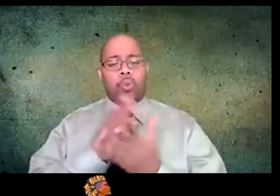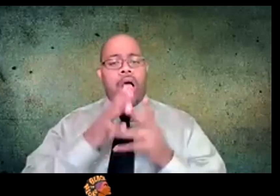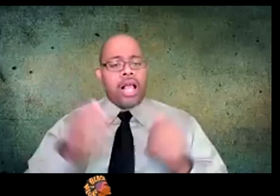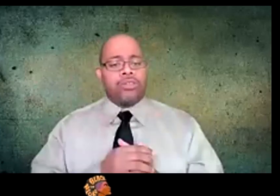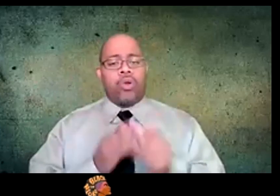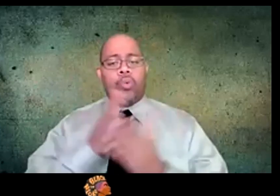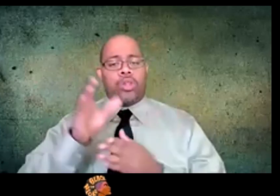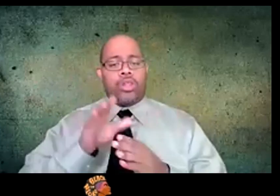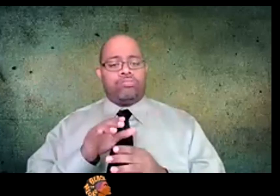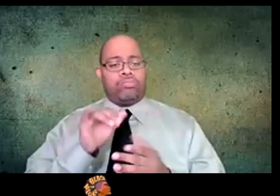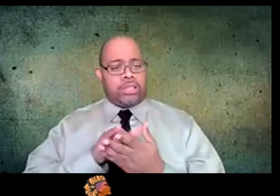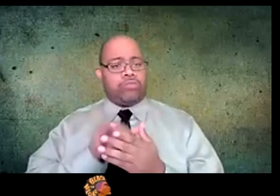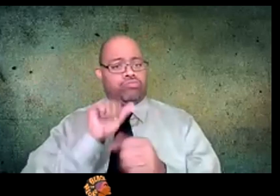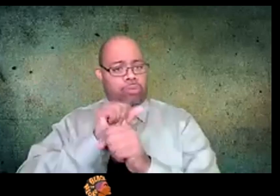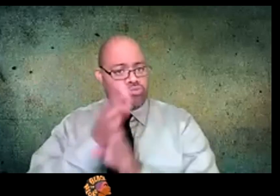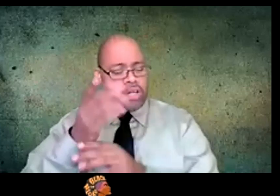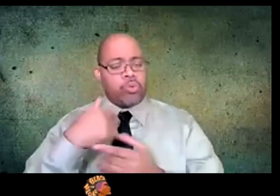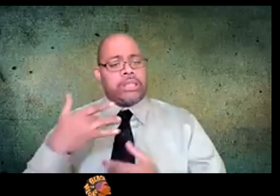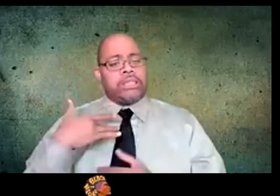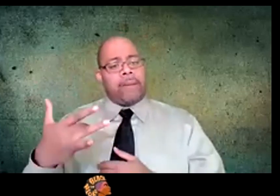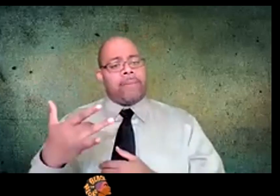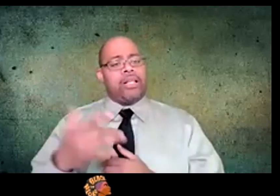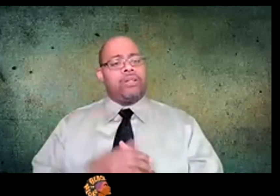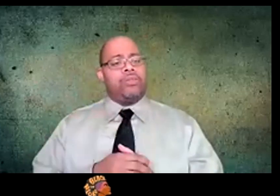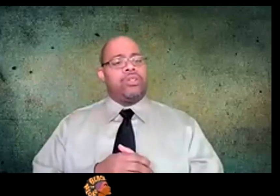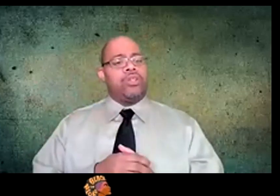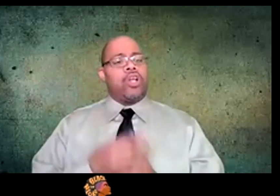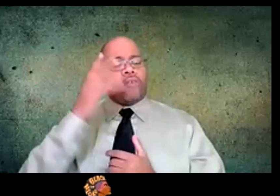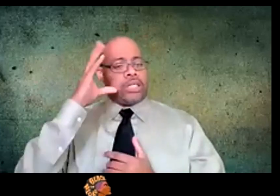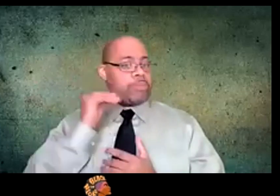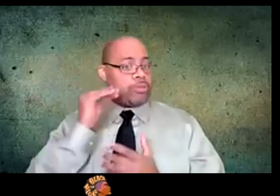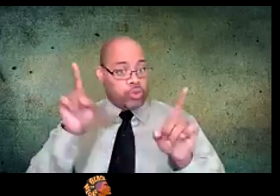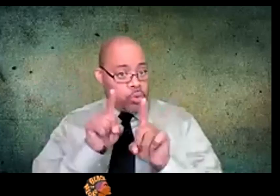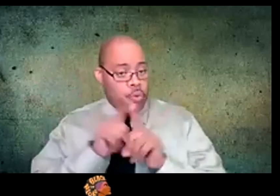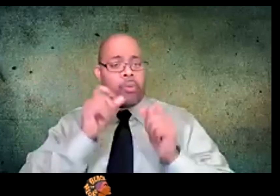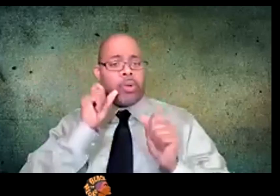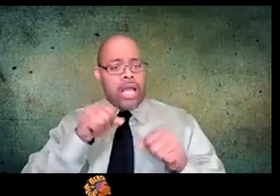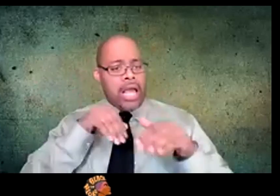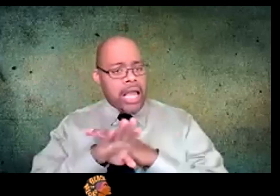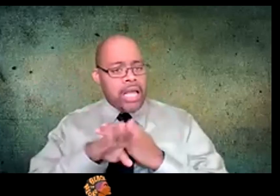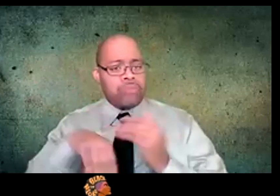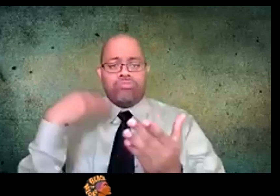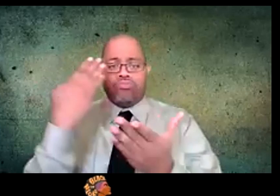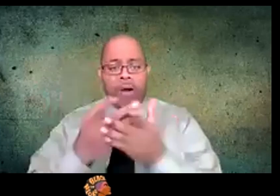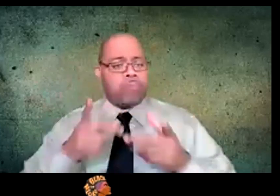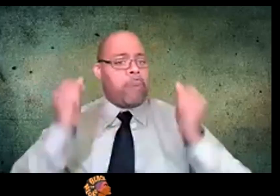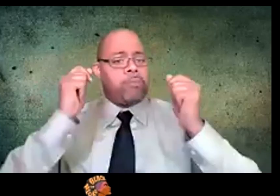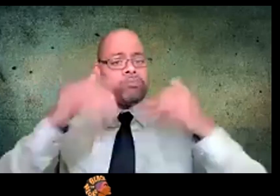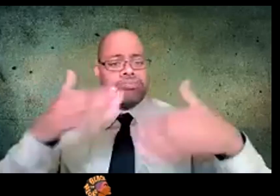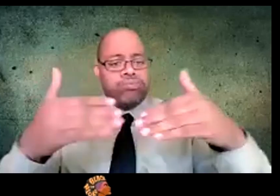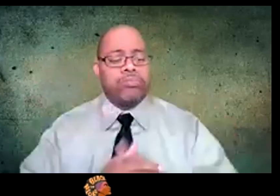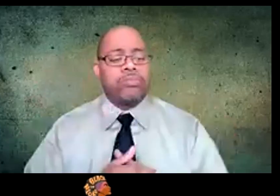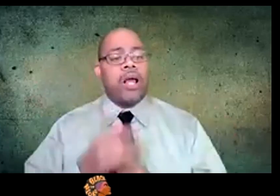their careers. So we typically, are looking for experience as well, folks who can come in and hit the ground running. Now, if I set